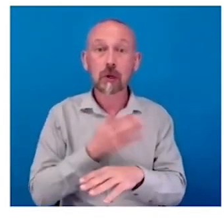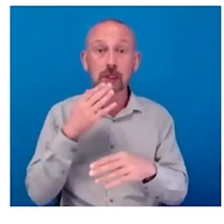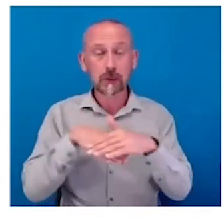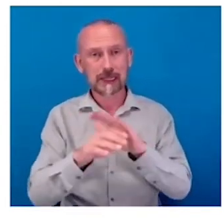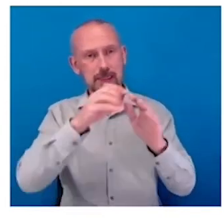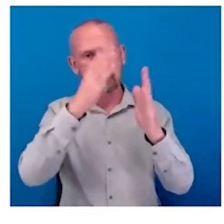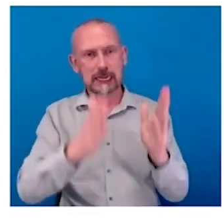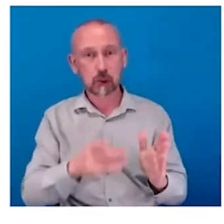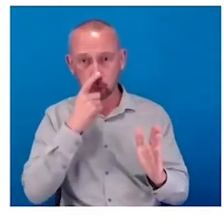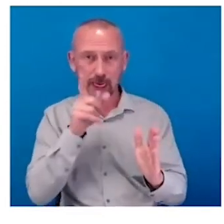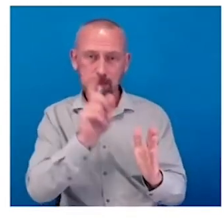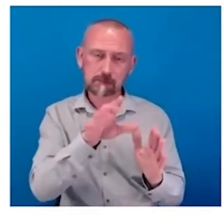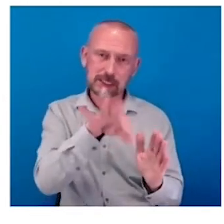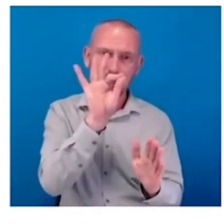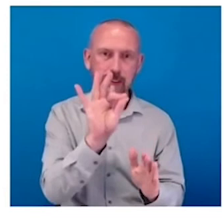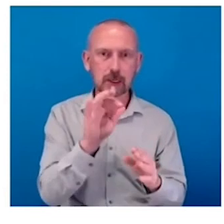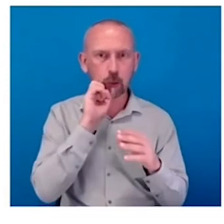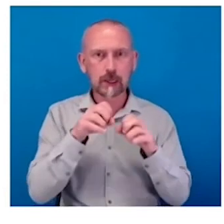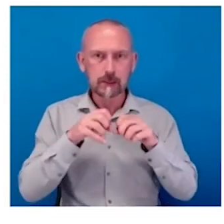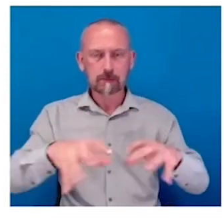in 3D audio.